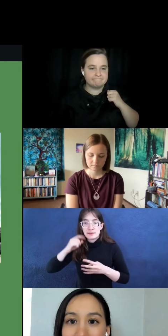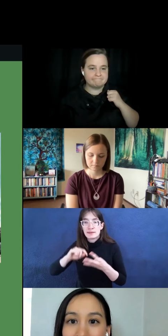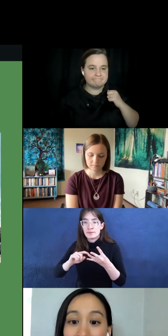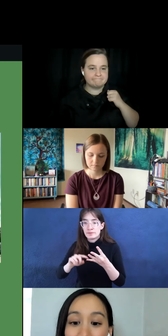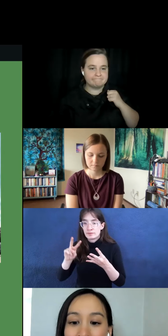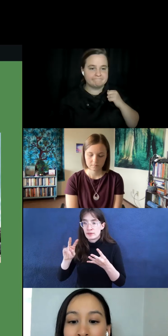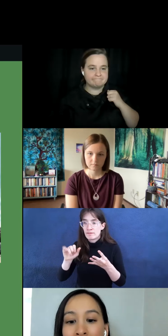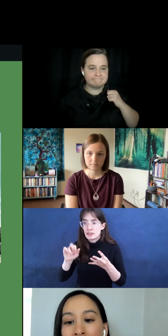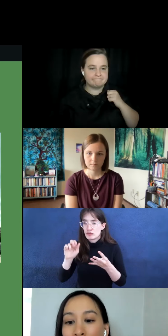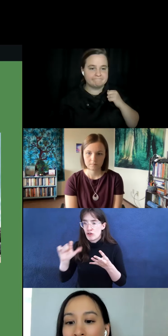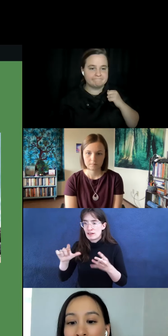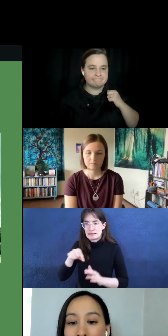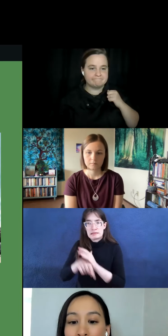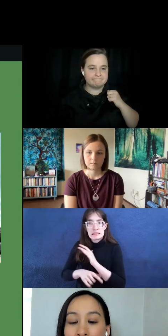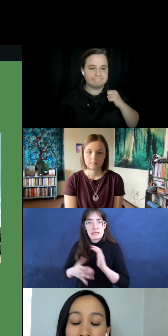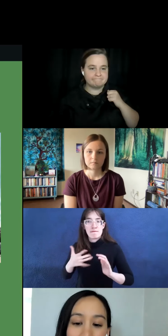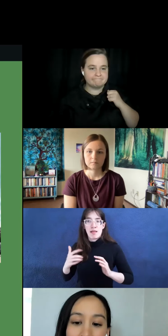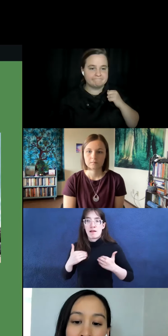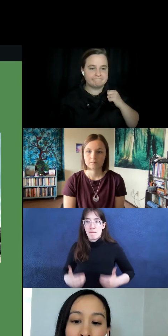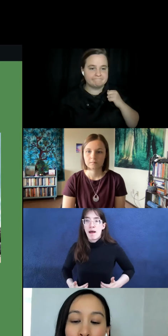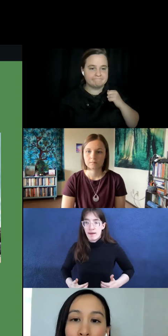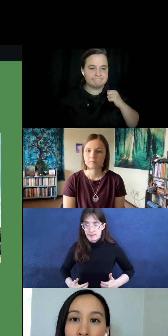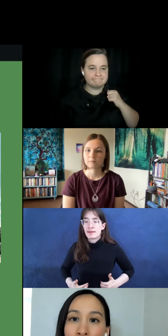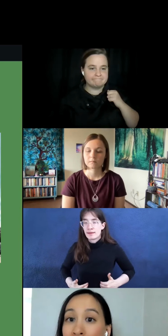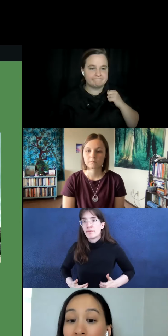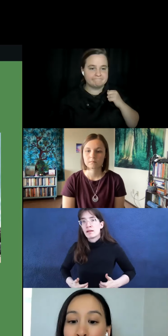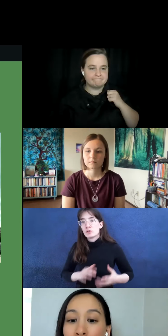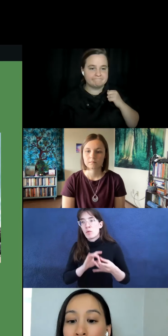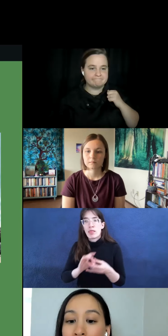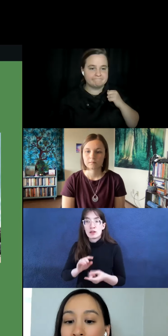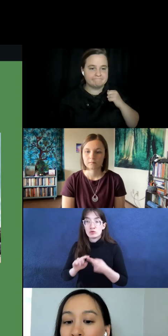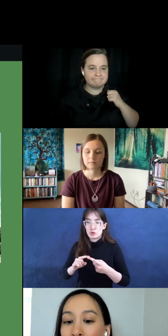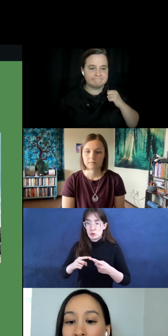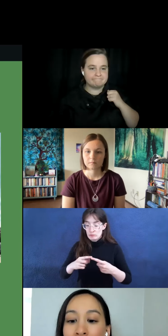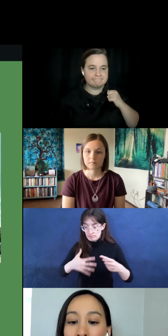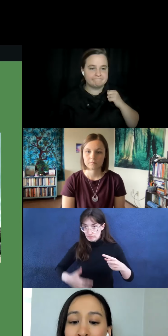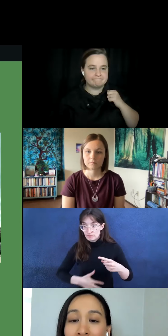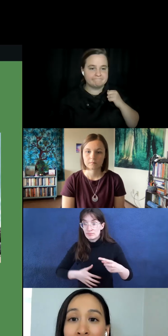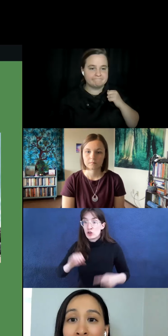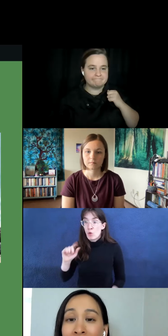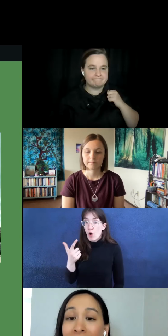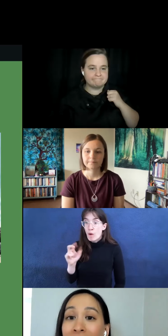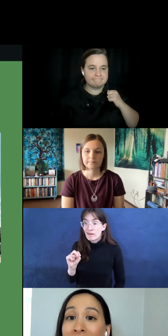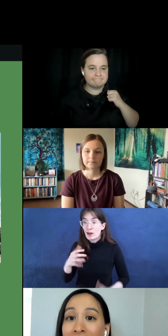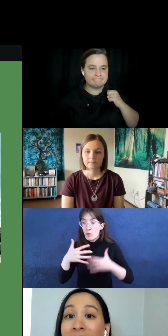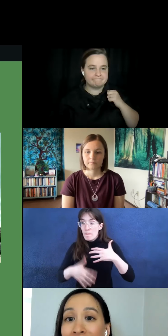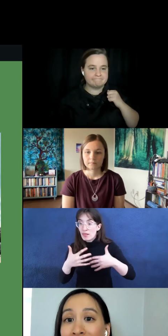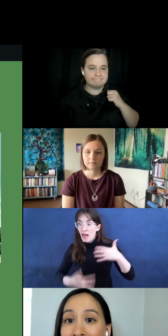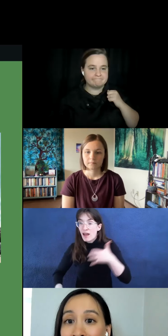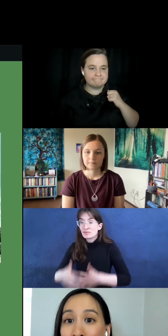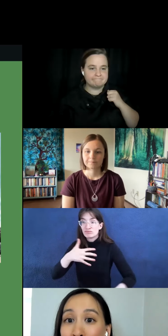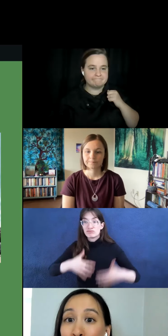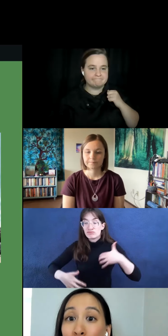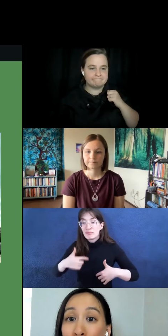bodily sensation that you can have, relating to your internal organs, your blood vessels, that gut